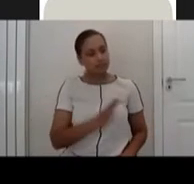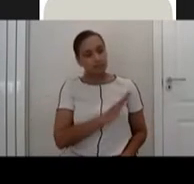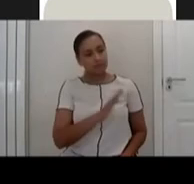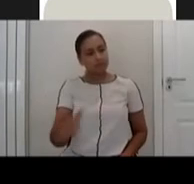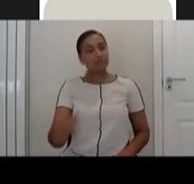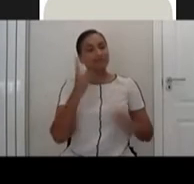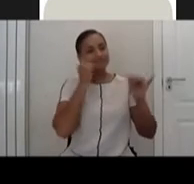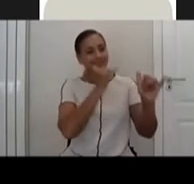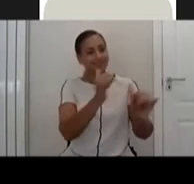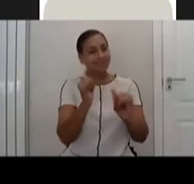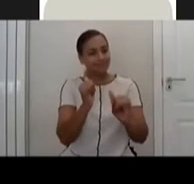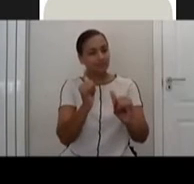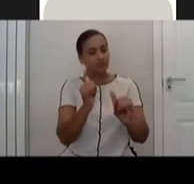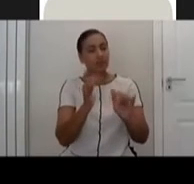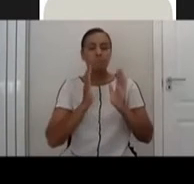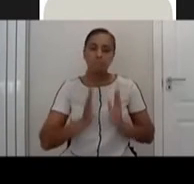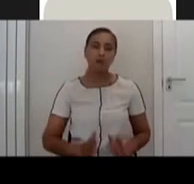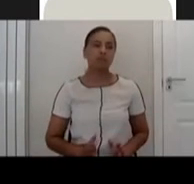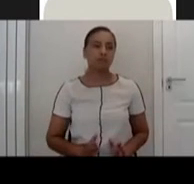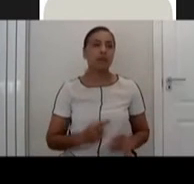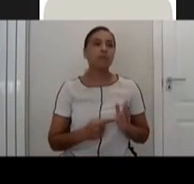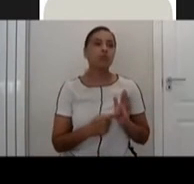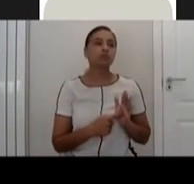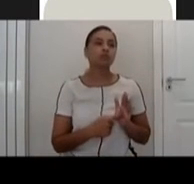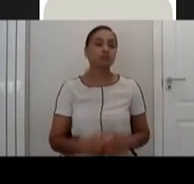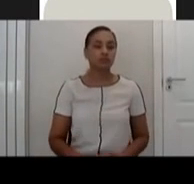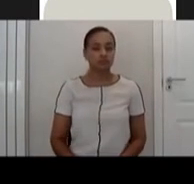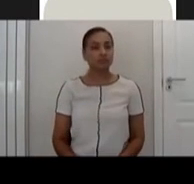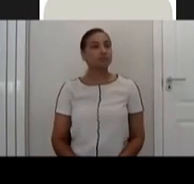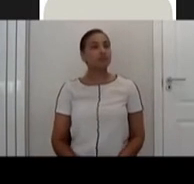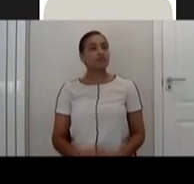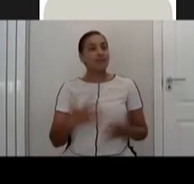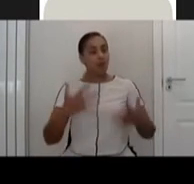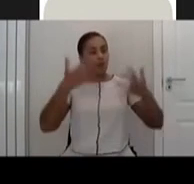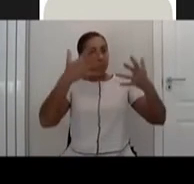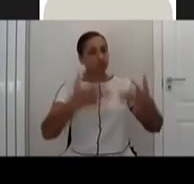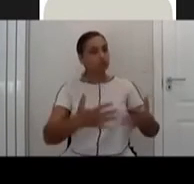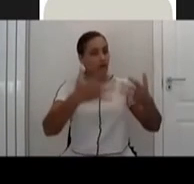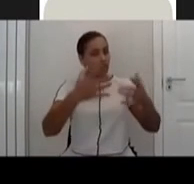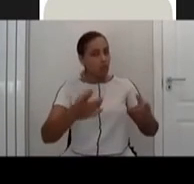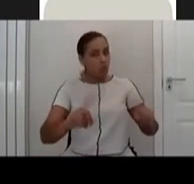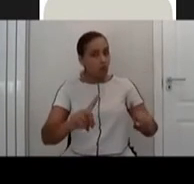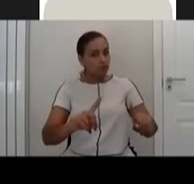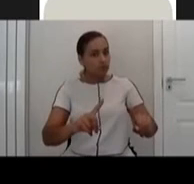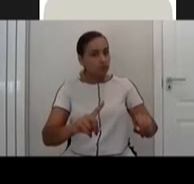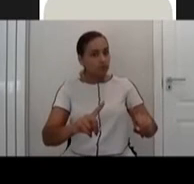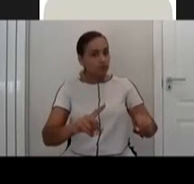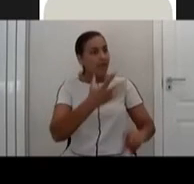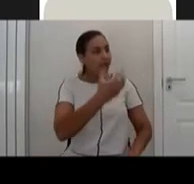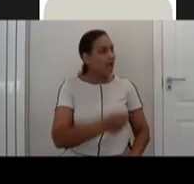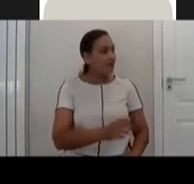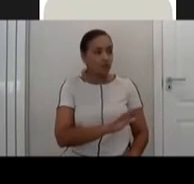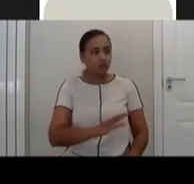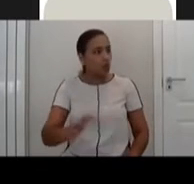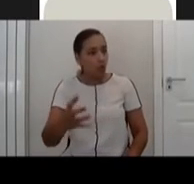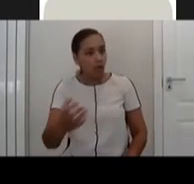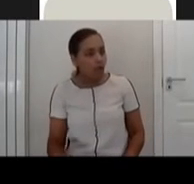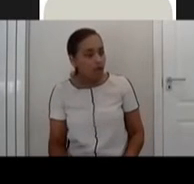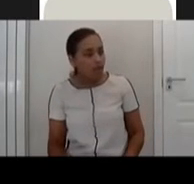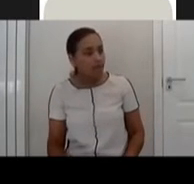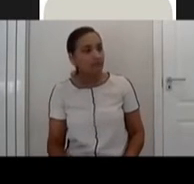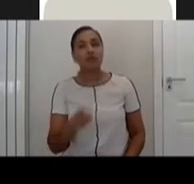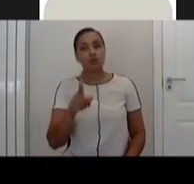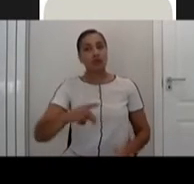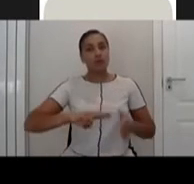a test. And then depending on the result of that test, we would then activate